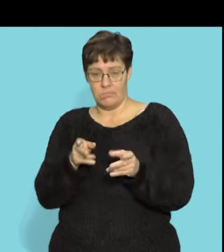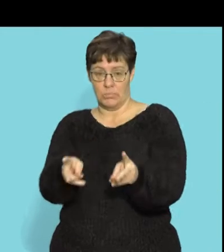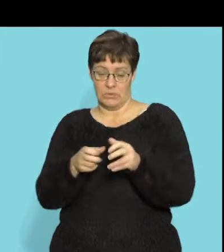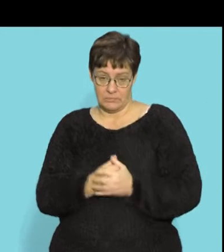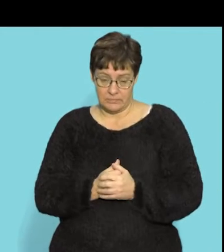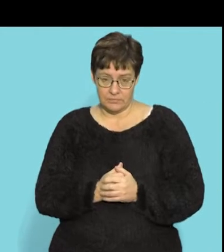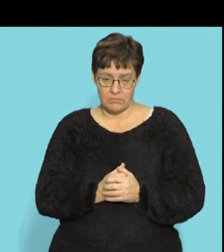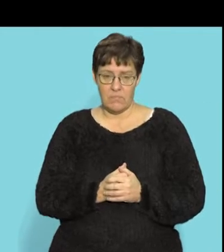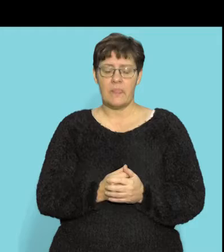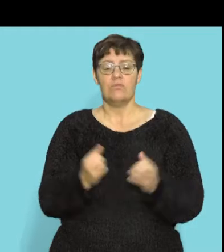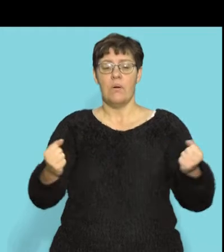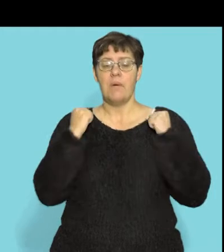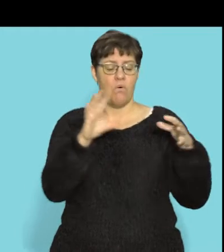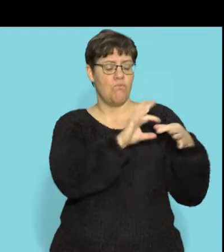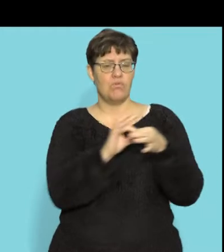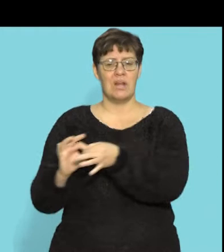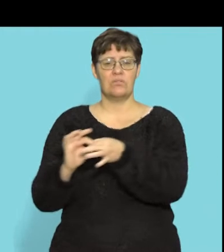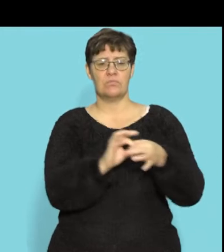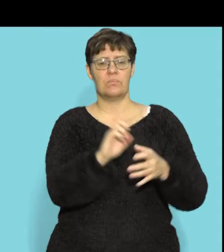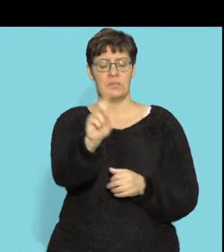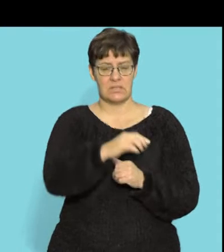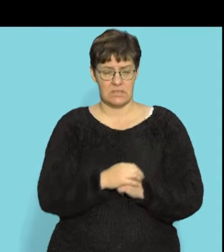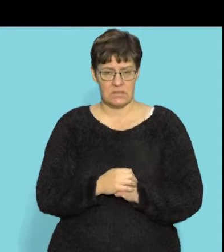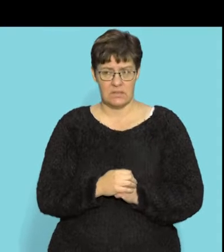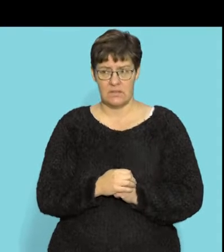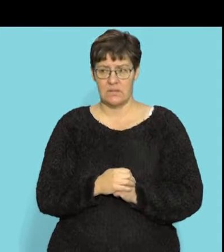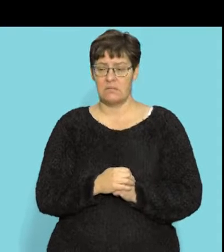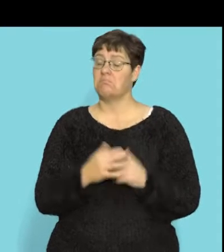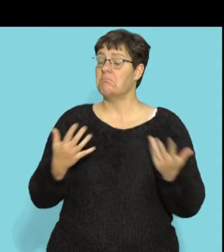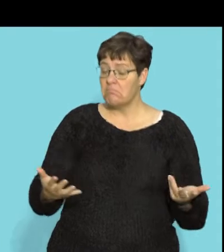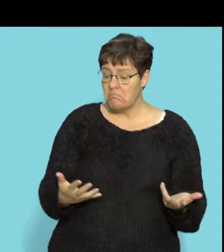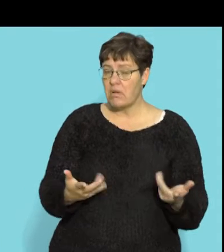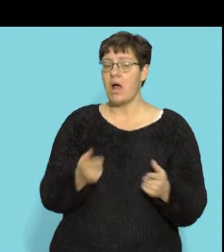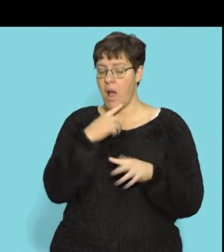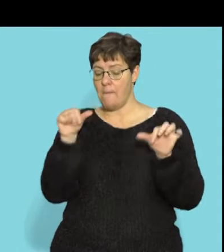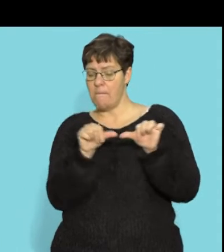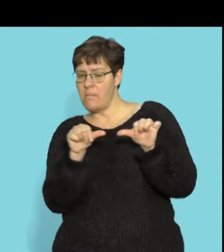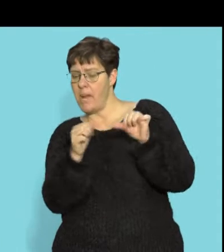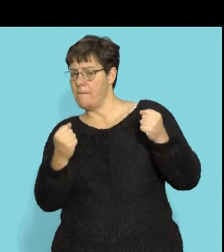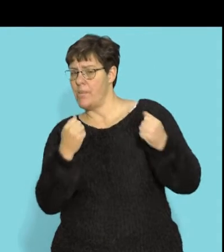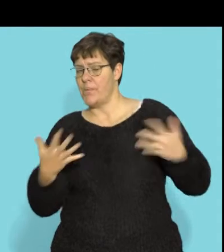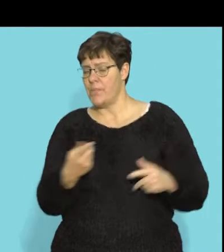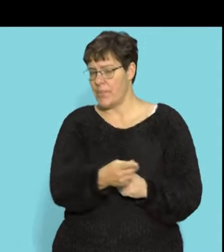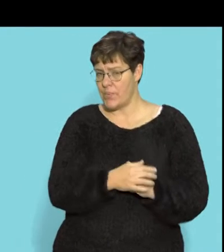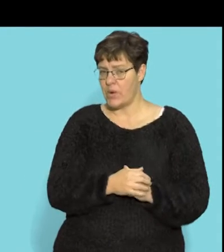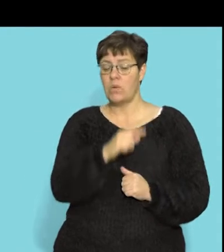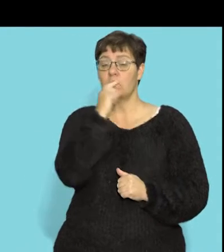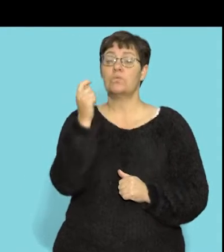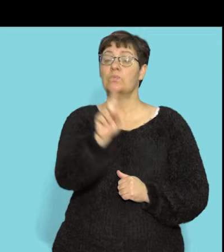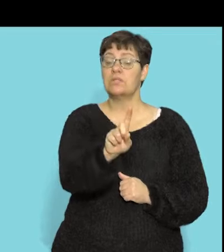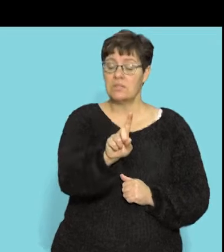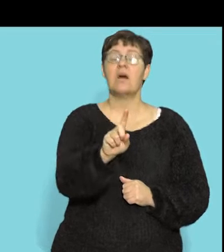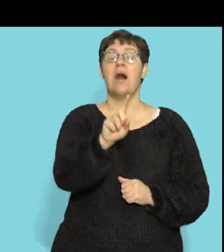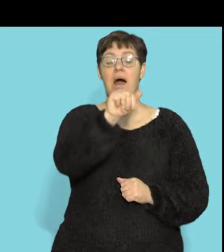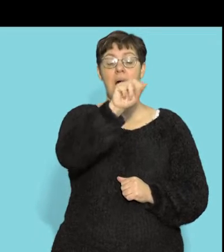us about the power relationship? Okay, one thing that comes to mind, so there's a practical method to measure power by using an ammeter